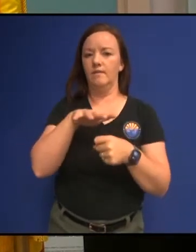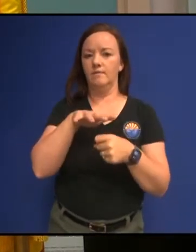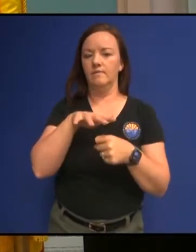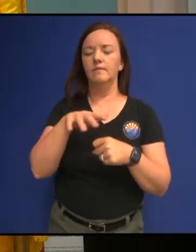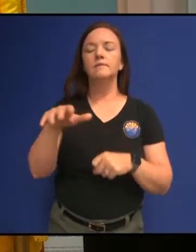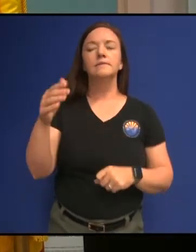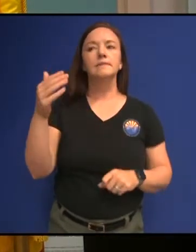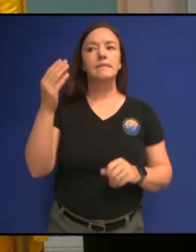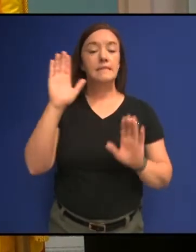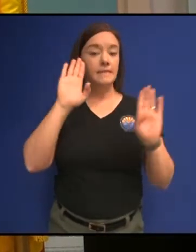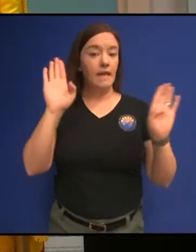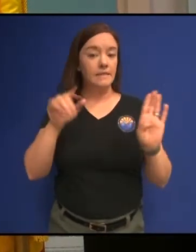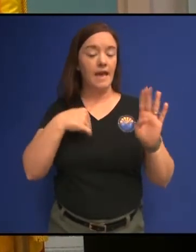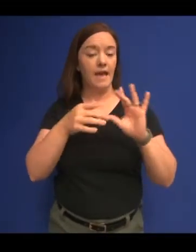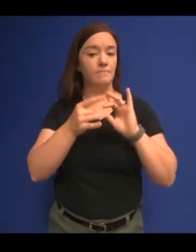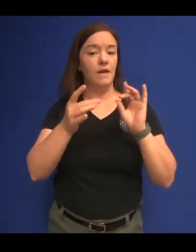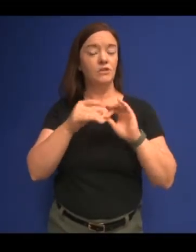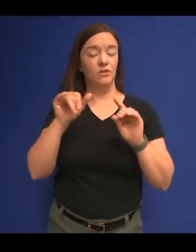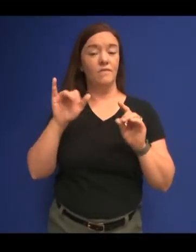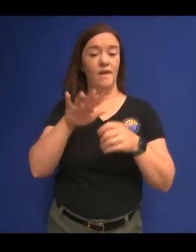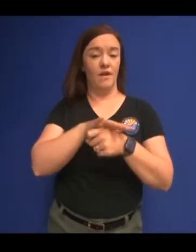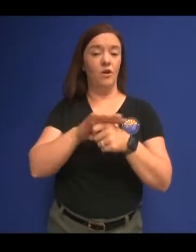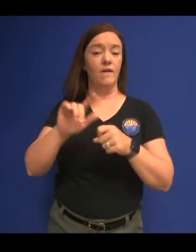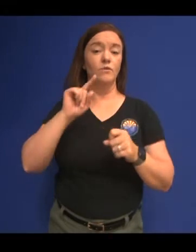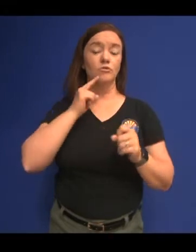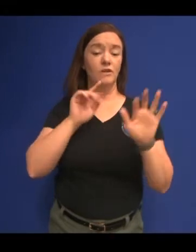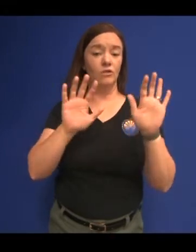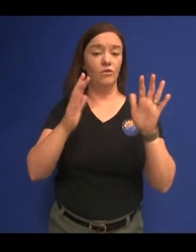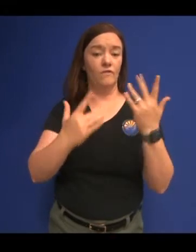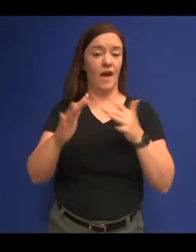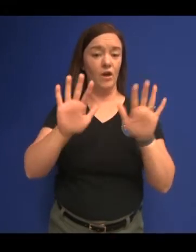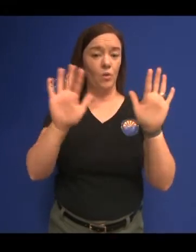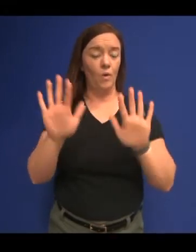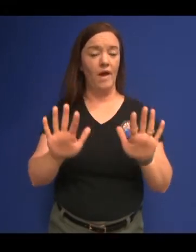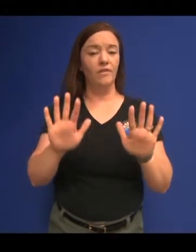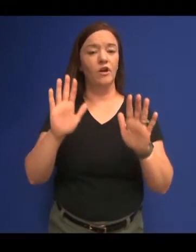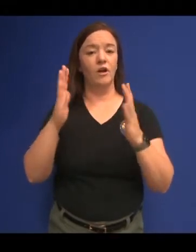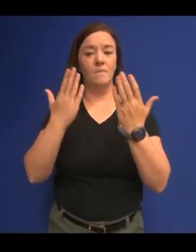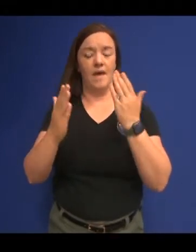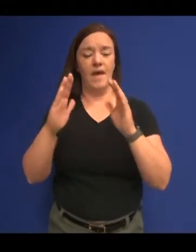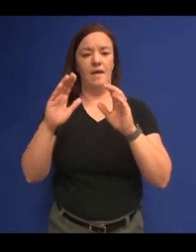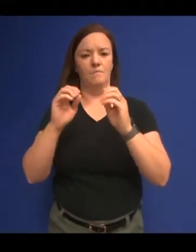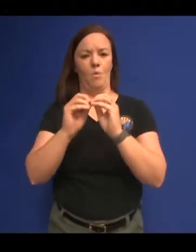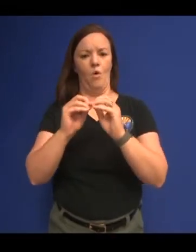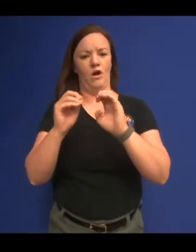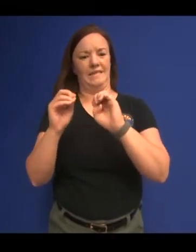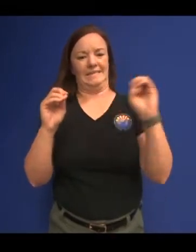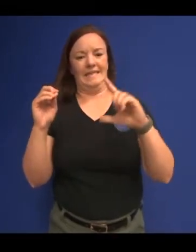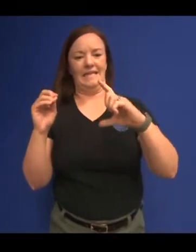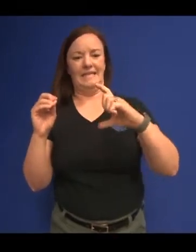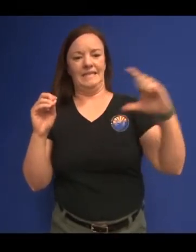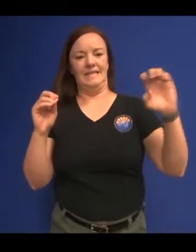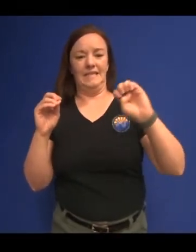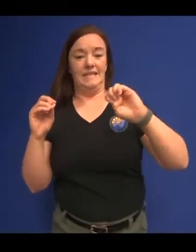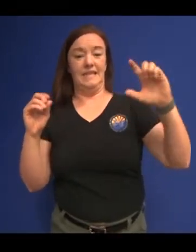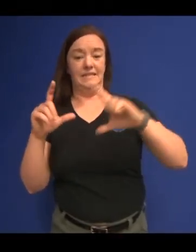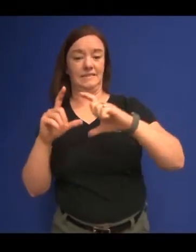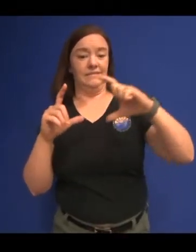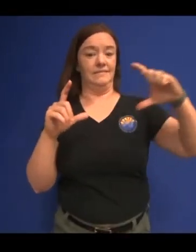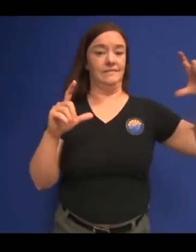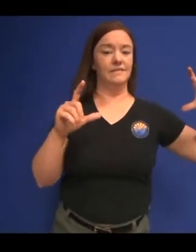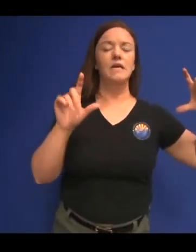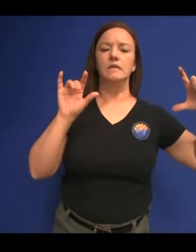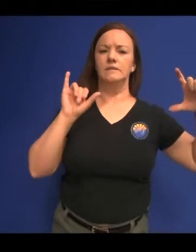that area of critical fire weather could be shifted a little further east, and that's exactly what I'm talking about